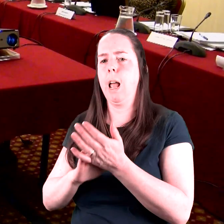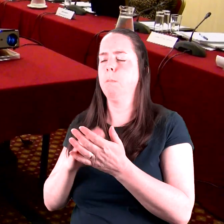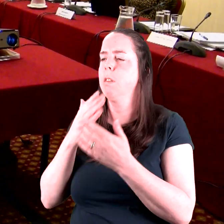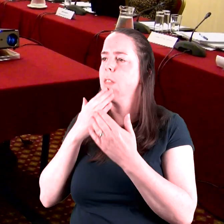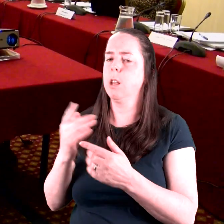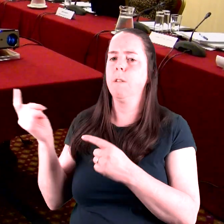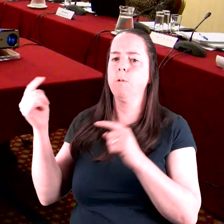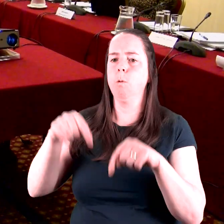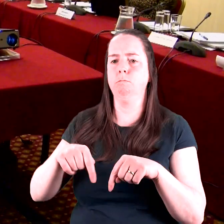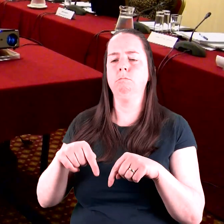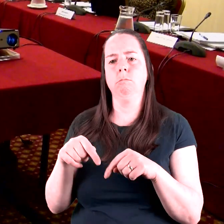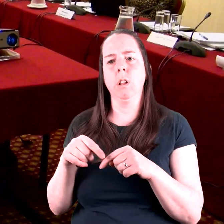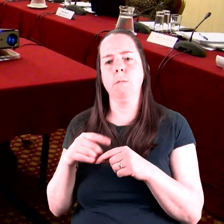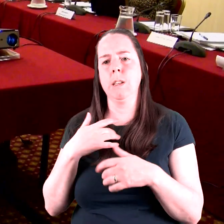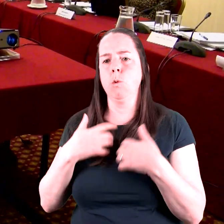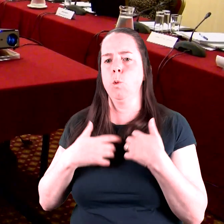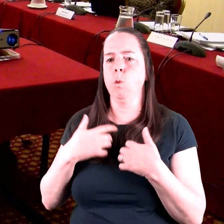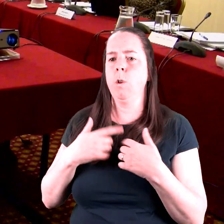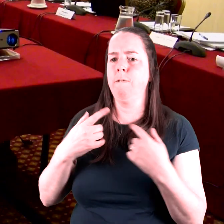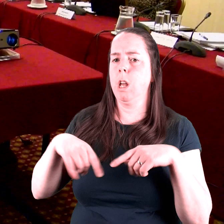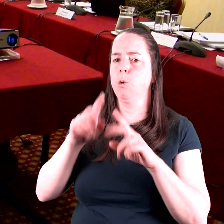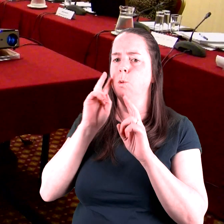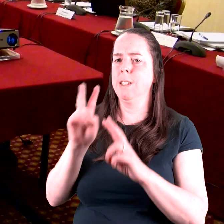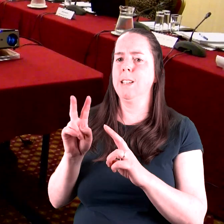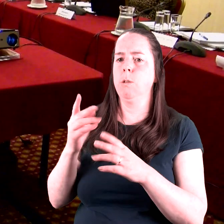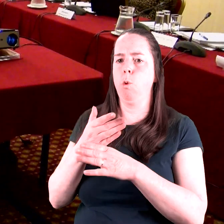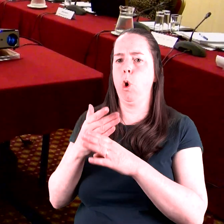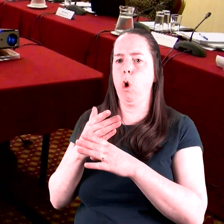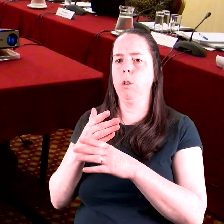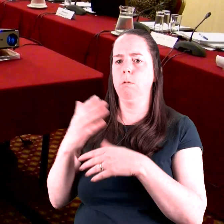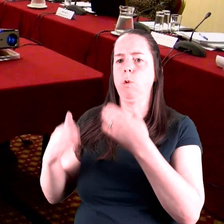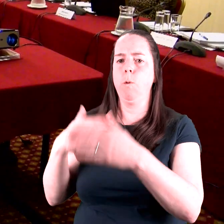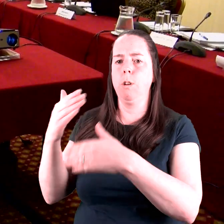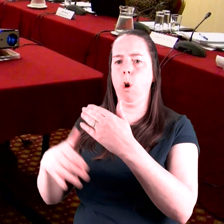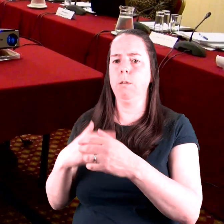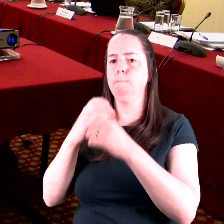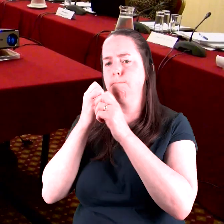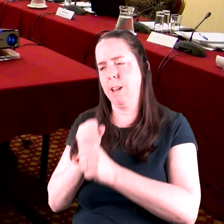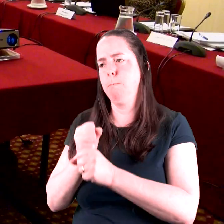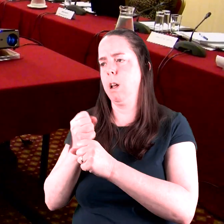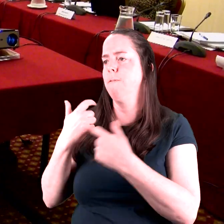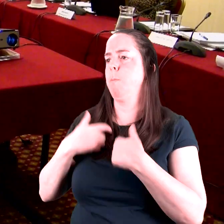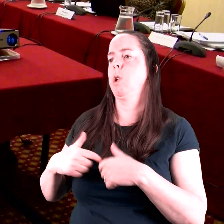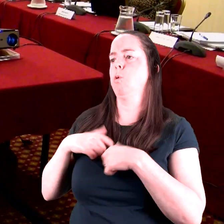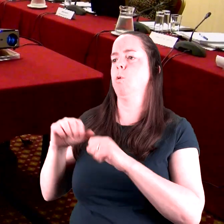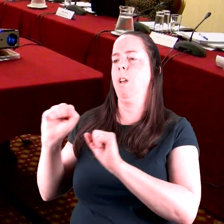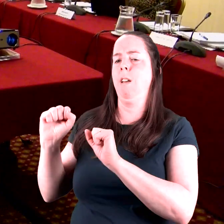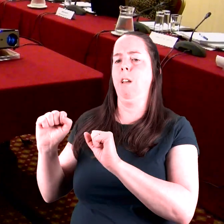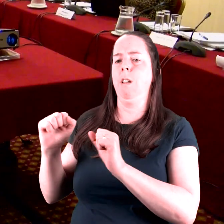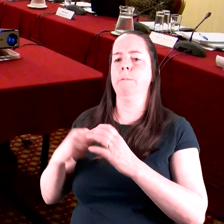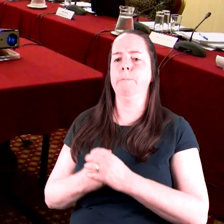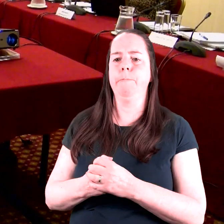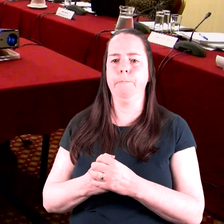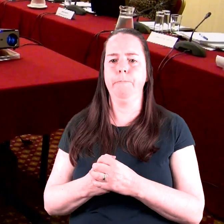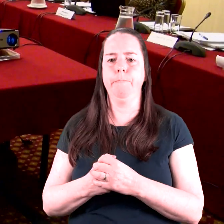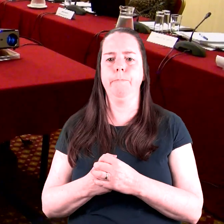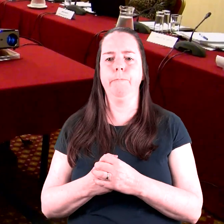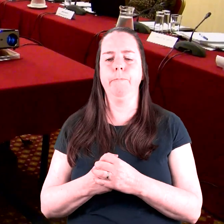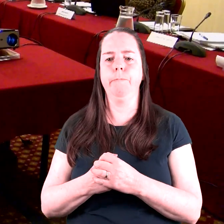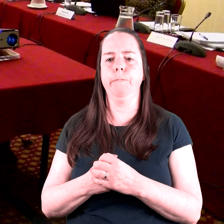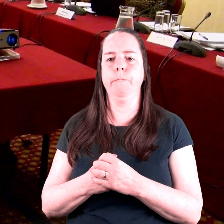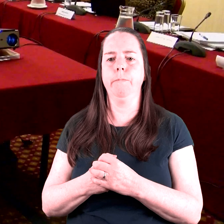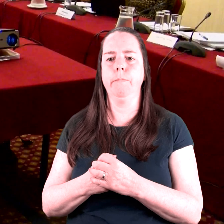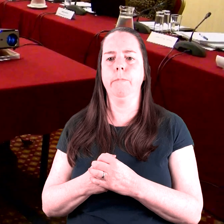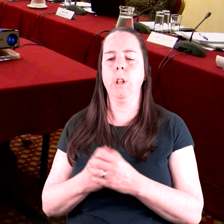Sam, for bringing that here. It's been very interesting, I think, for us to see the work that's going on and the commitment, I think, from social care for